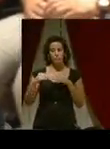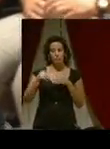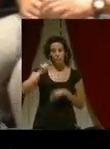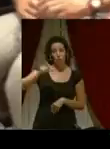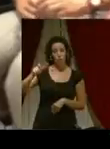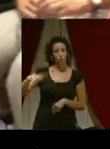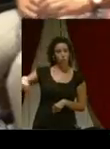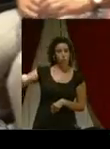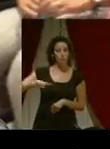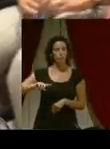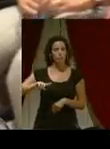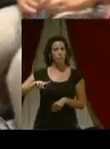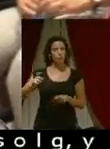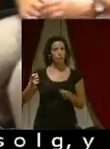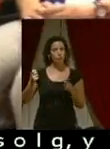Siemens,